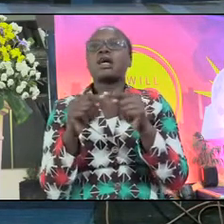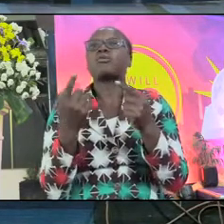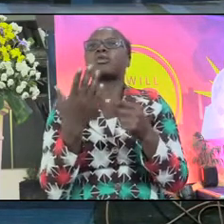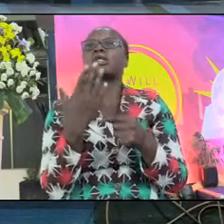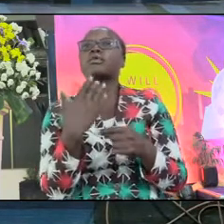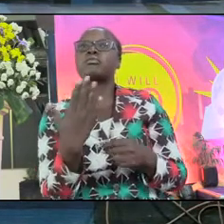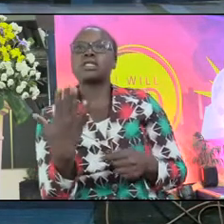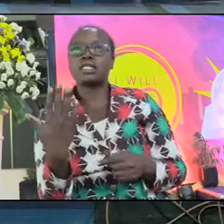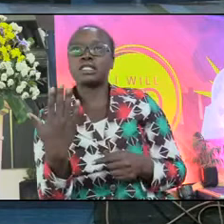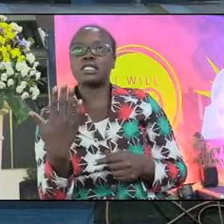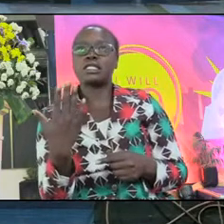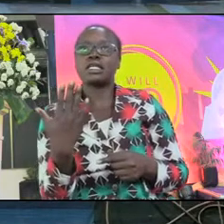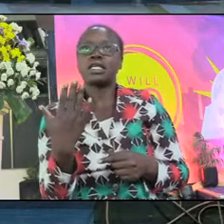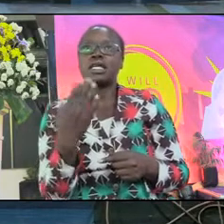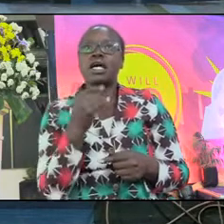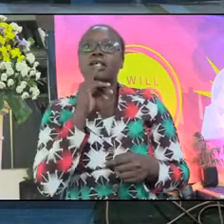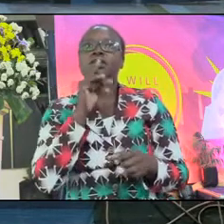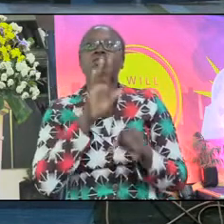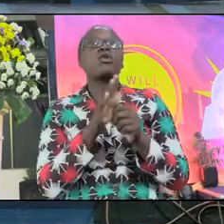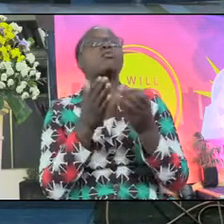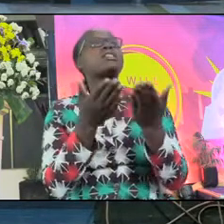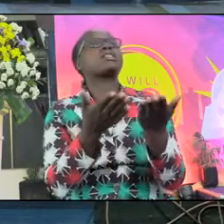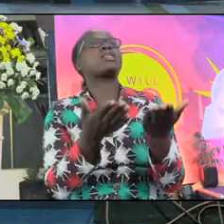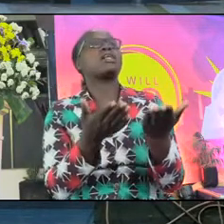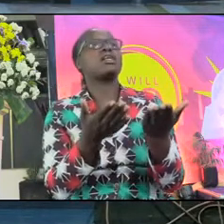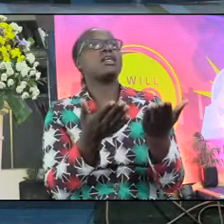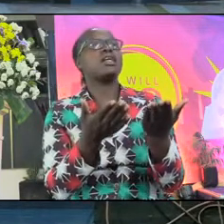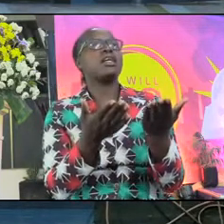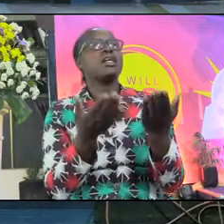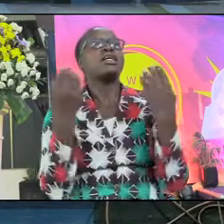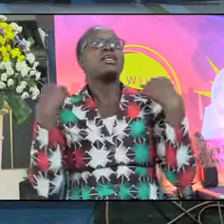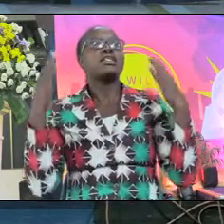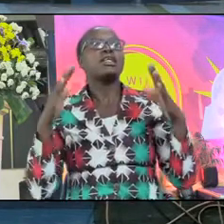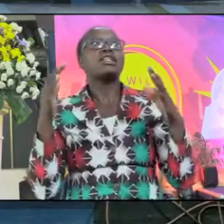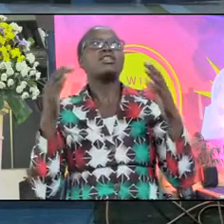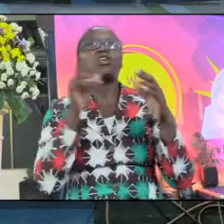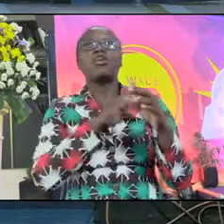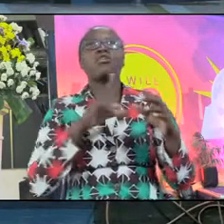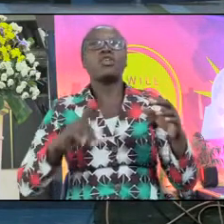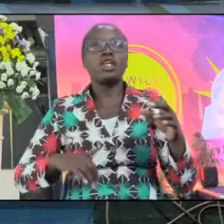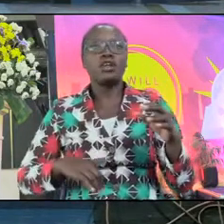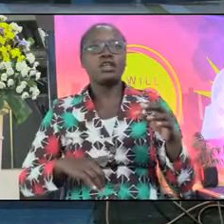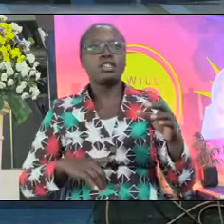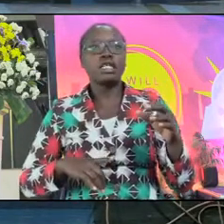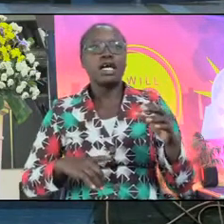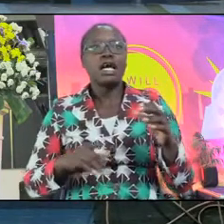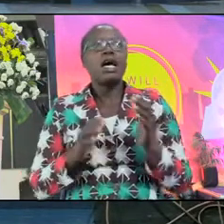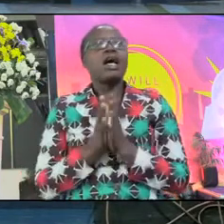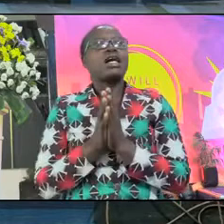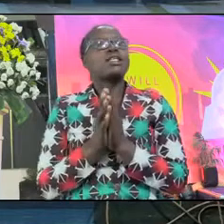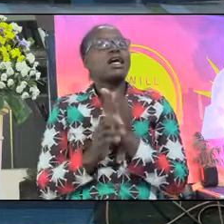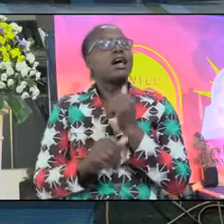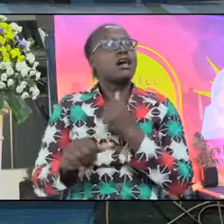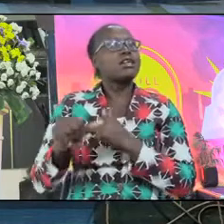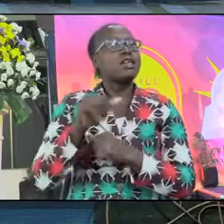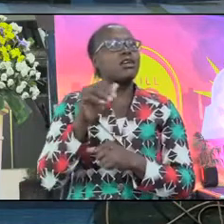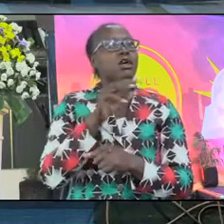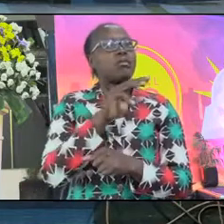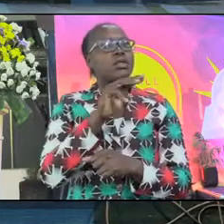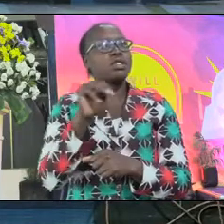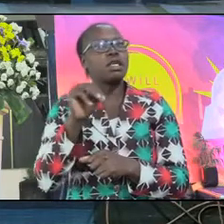piece and you've got a promise. The angel of the Lord does what? Encampeth round about